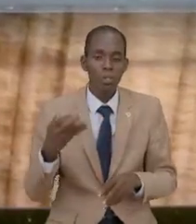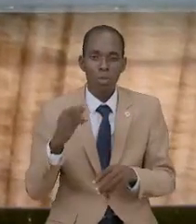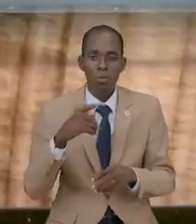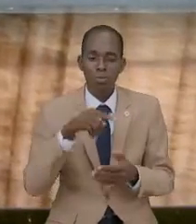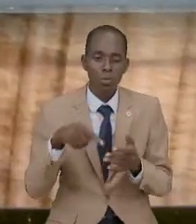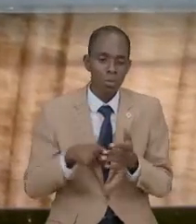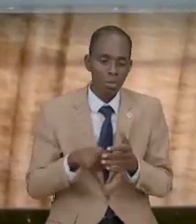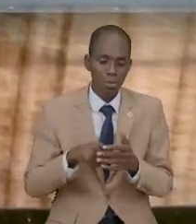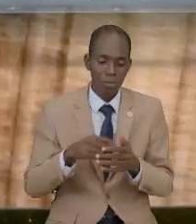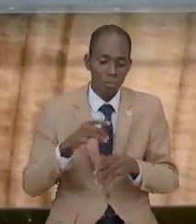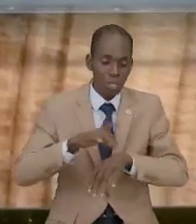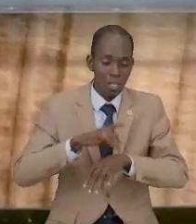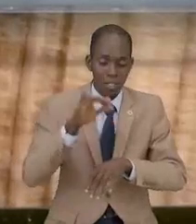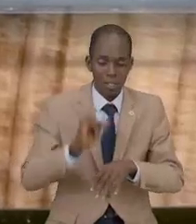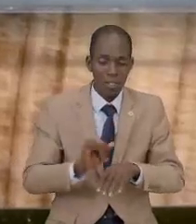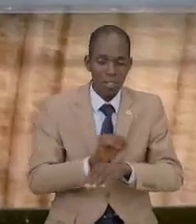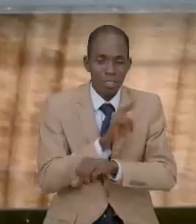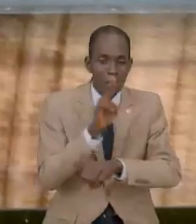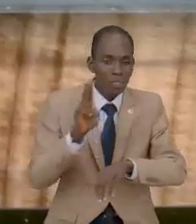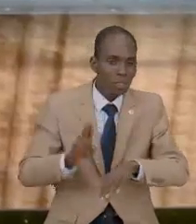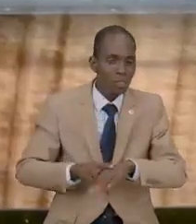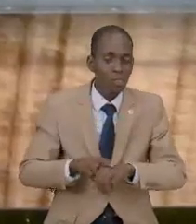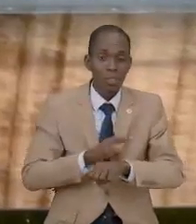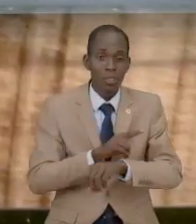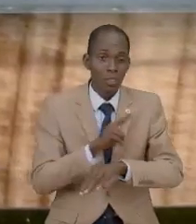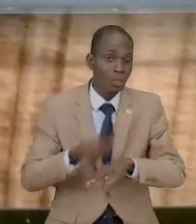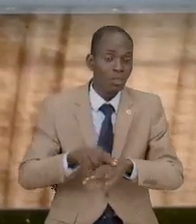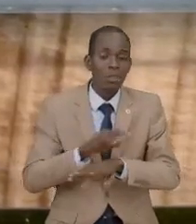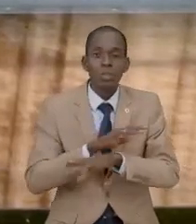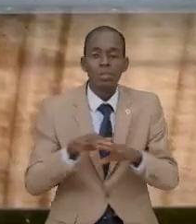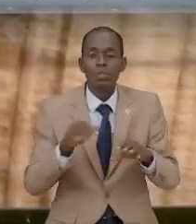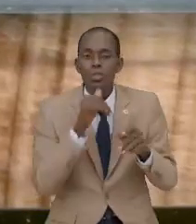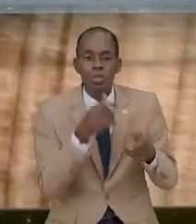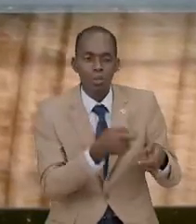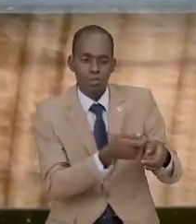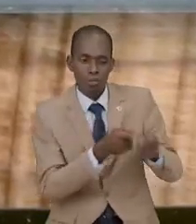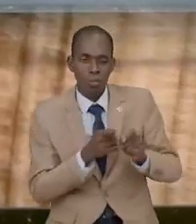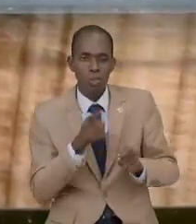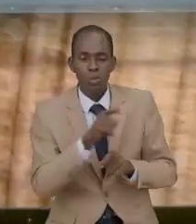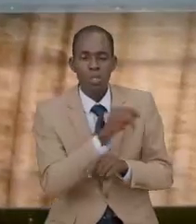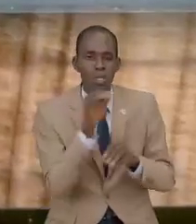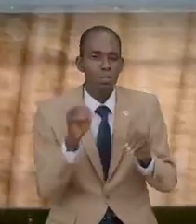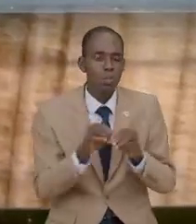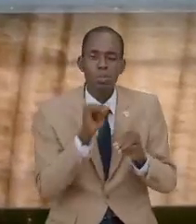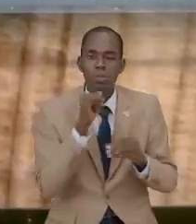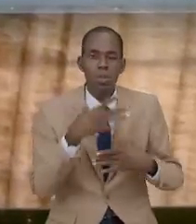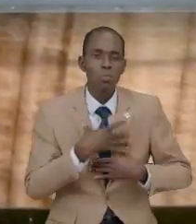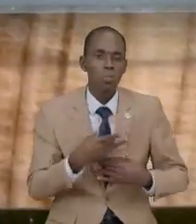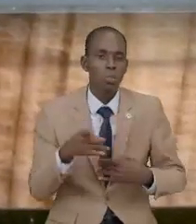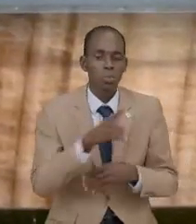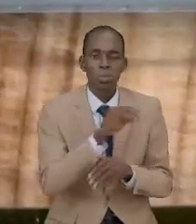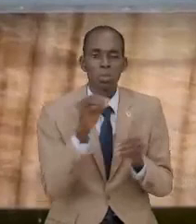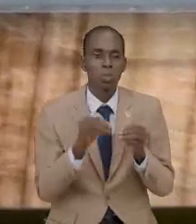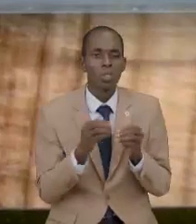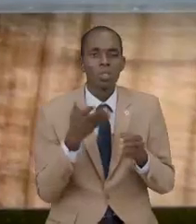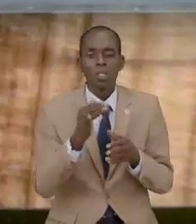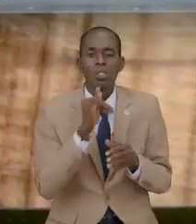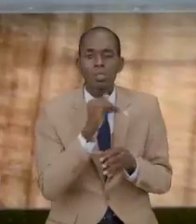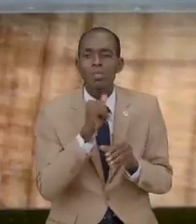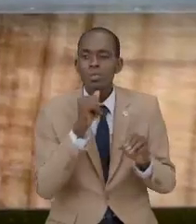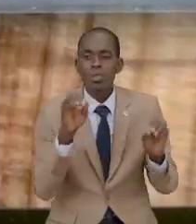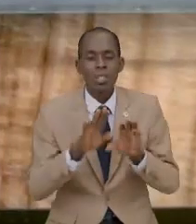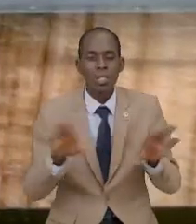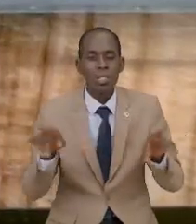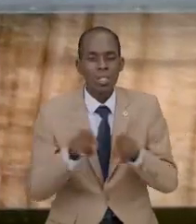nature does not attract you, interest you anymore. There is no magnetic field,